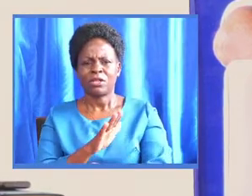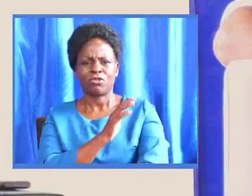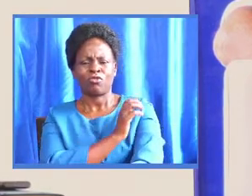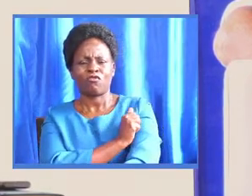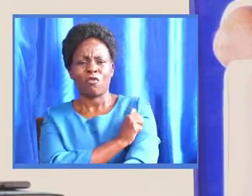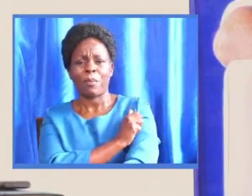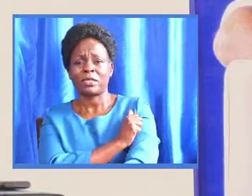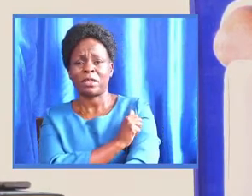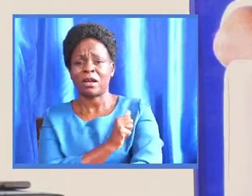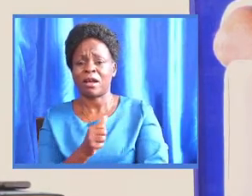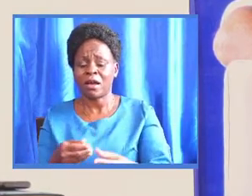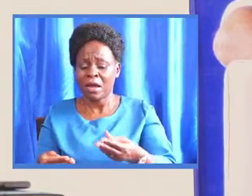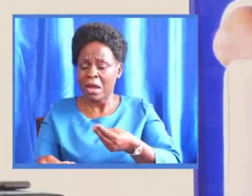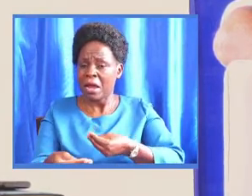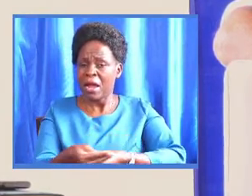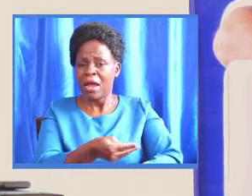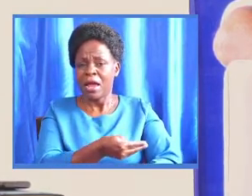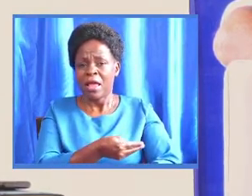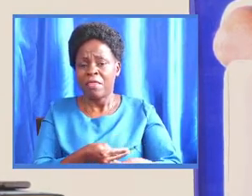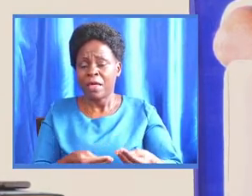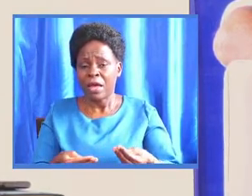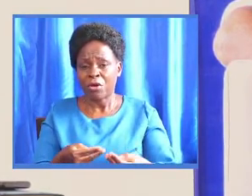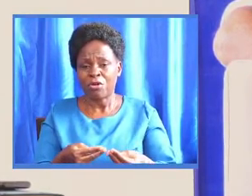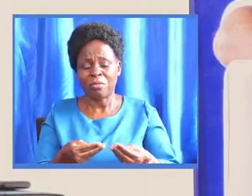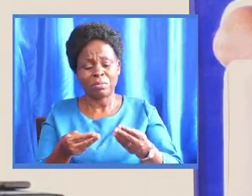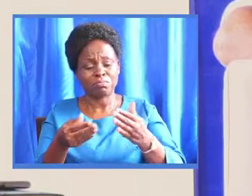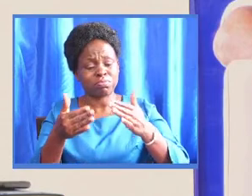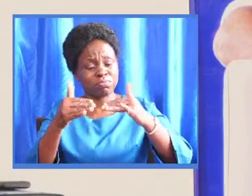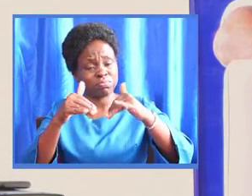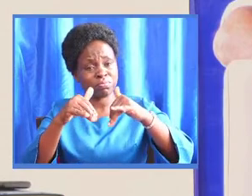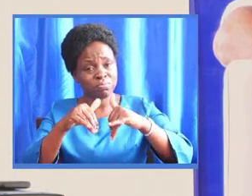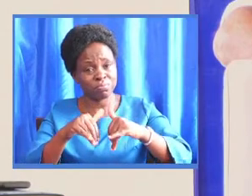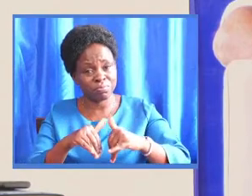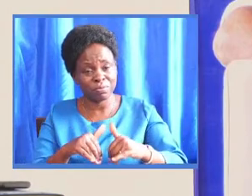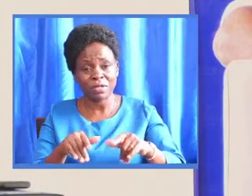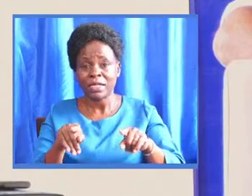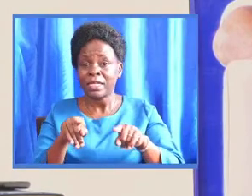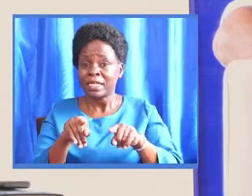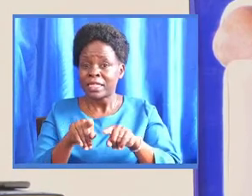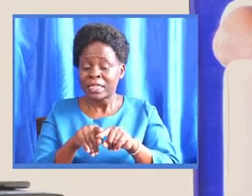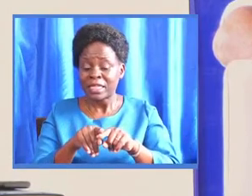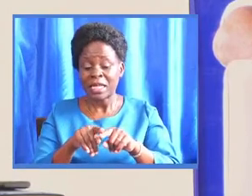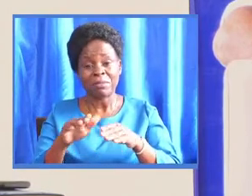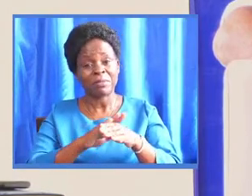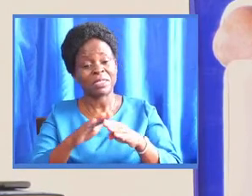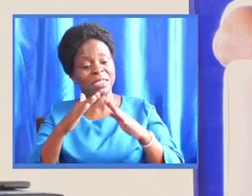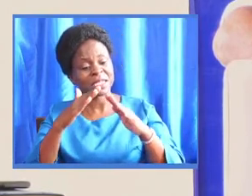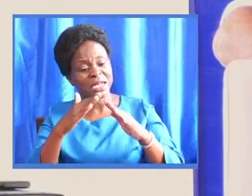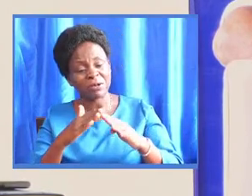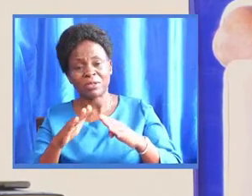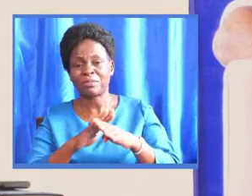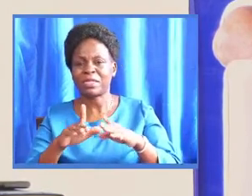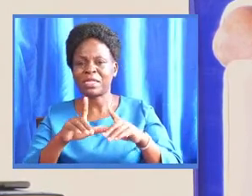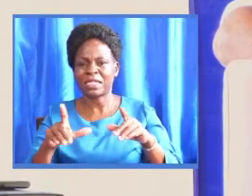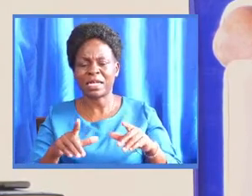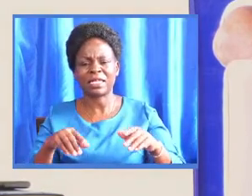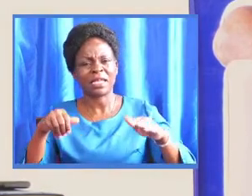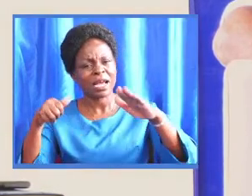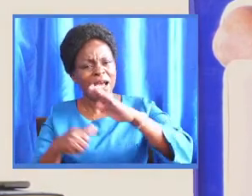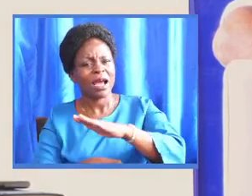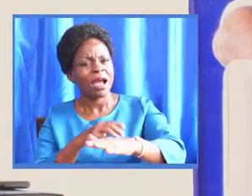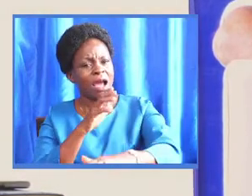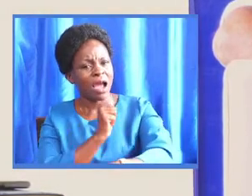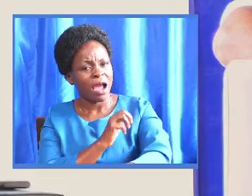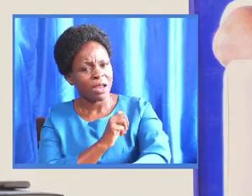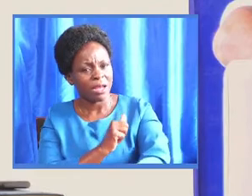economy. The GDP has gone down, and so even the real estate activities are also under pressure,